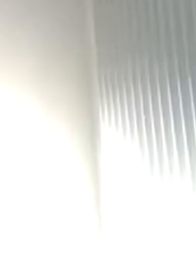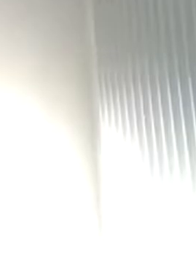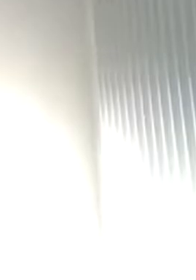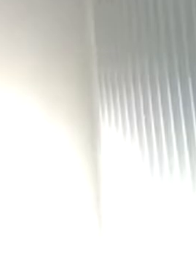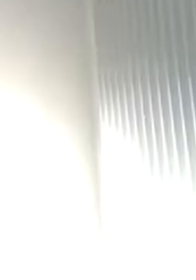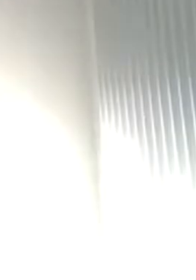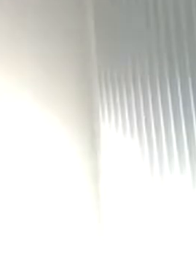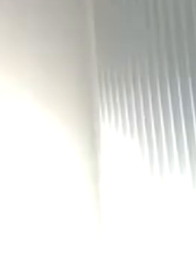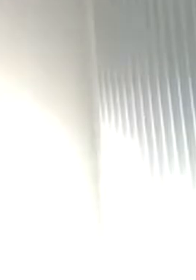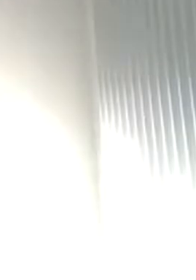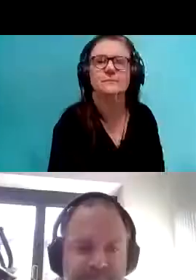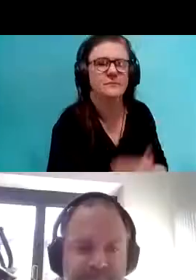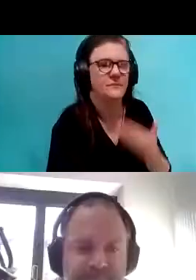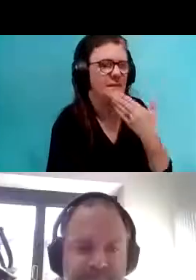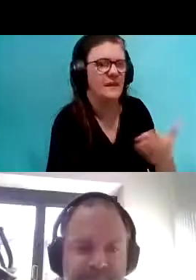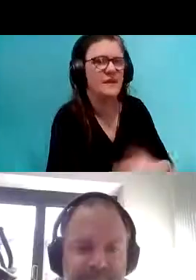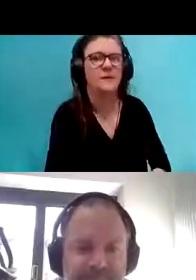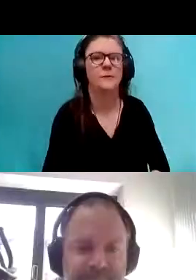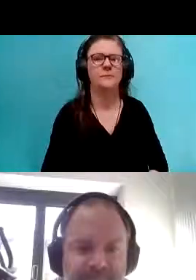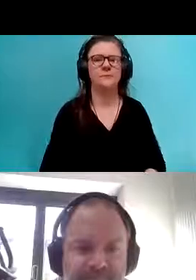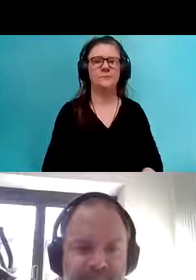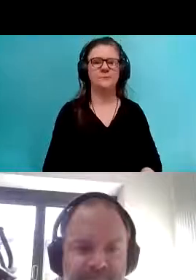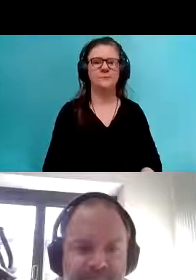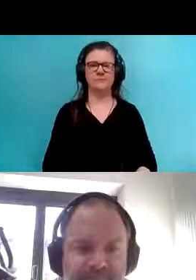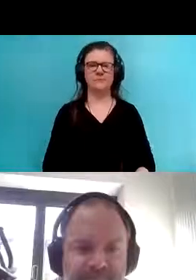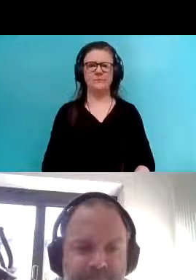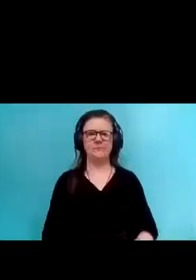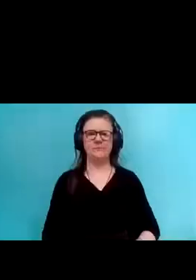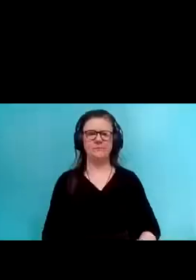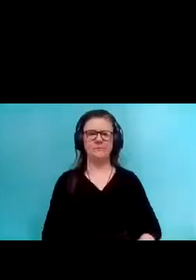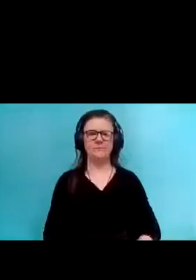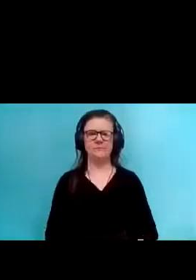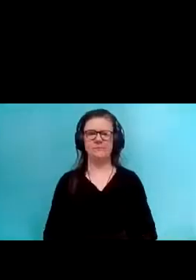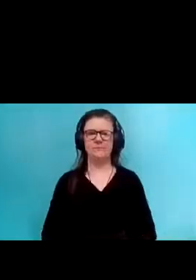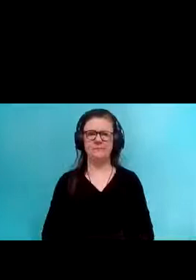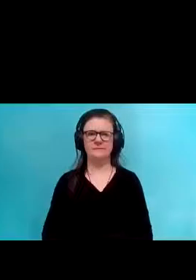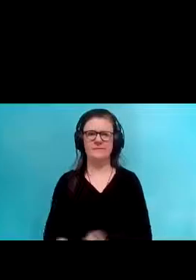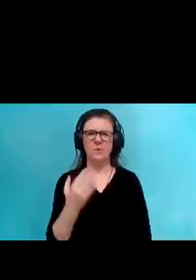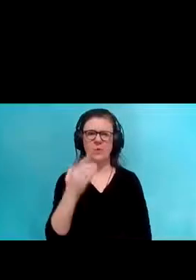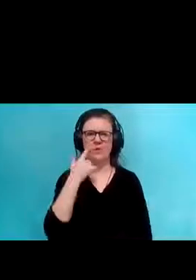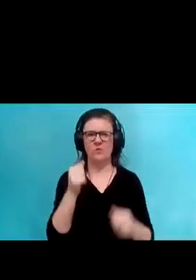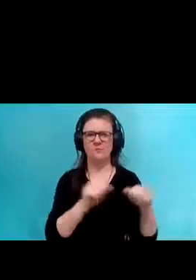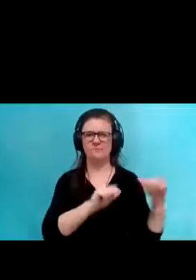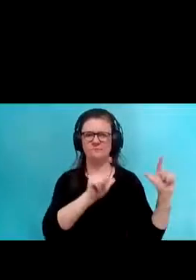Thanks, Dom. So yeah, I'll wait for the slides to get up for starting.